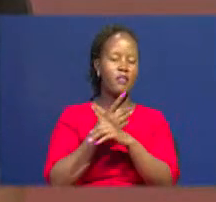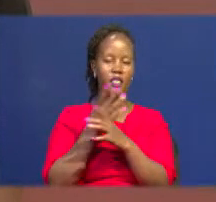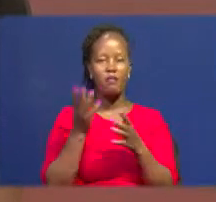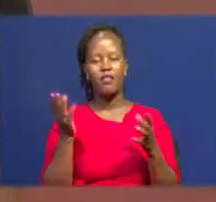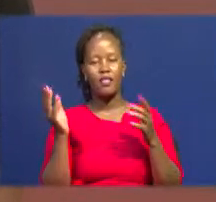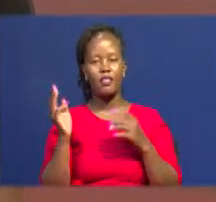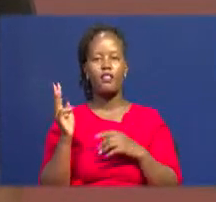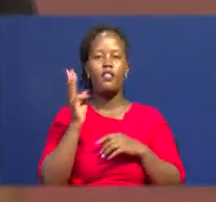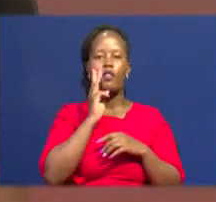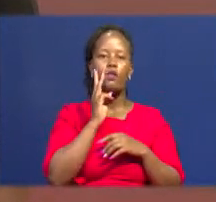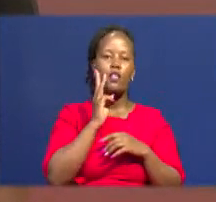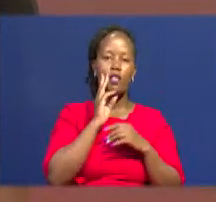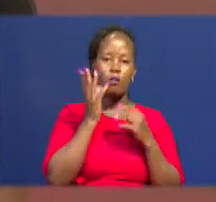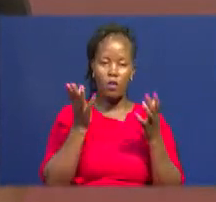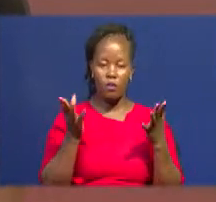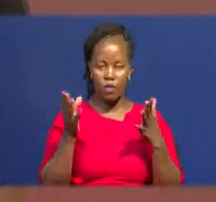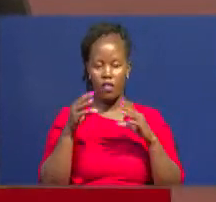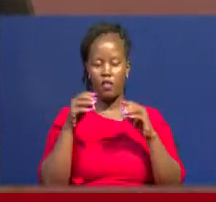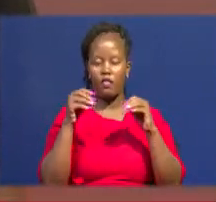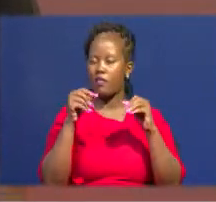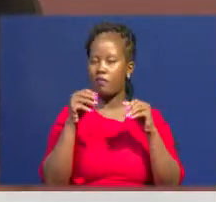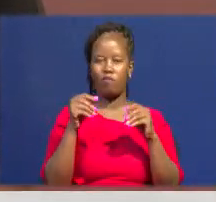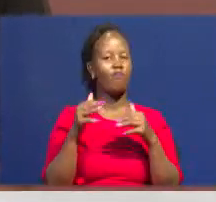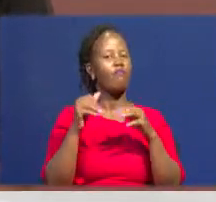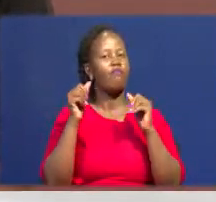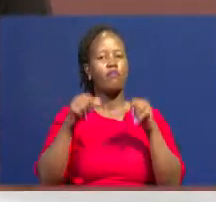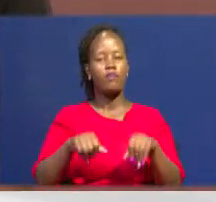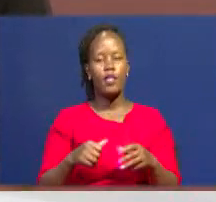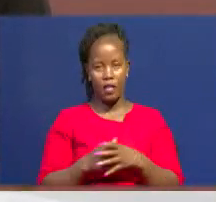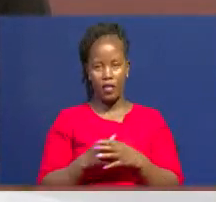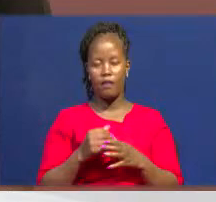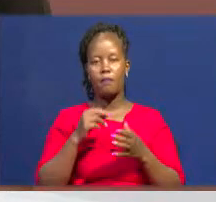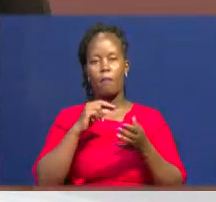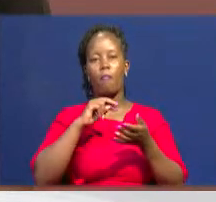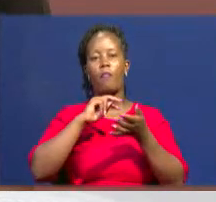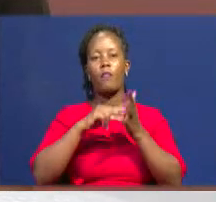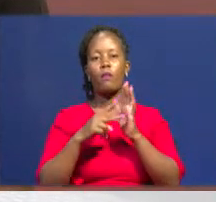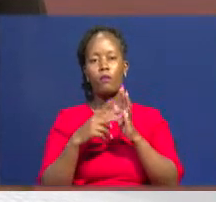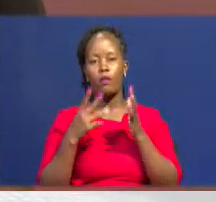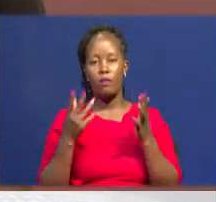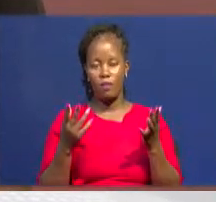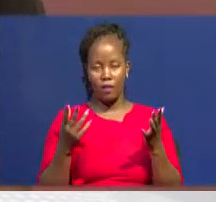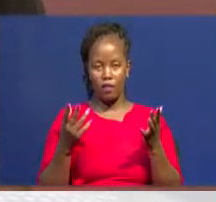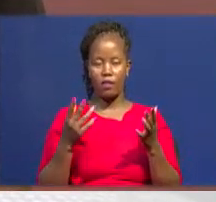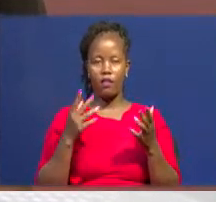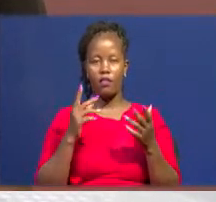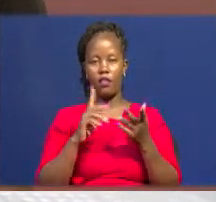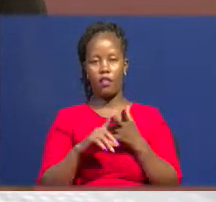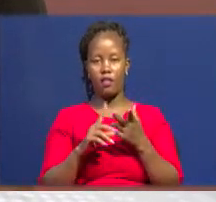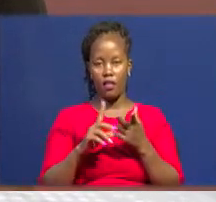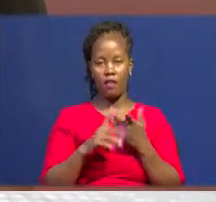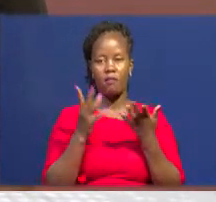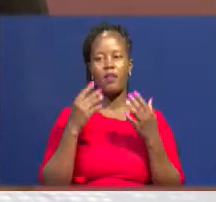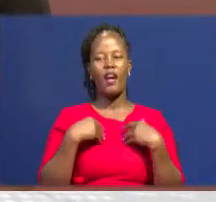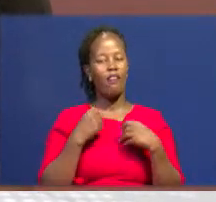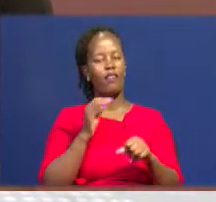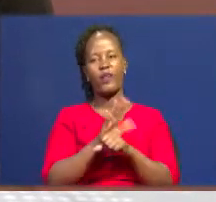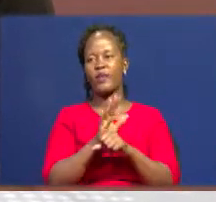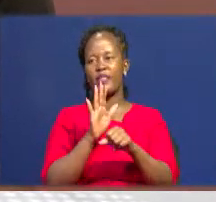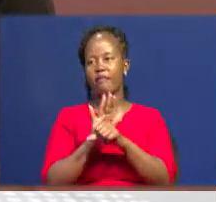There's water, there's the beach, so why not? Mm-hmm. So what we are saying is there's really no limit. For